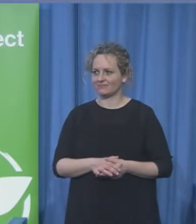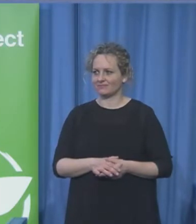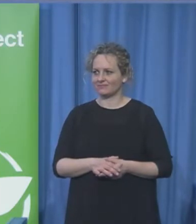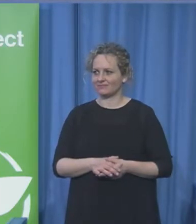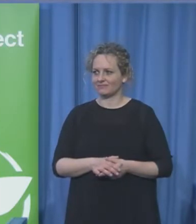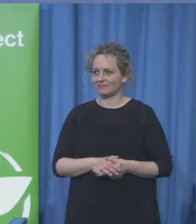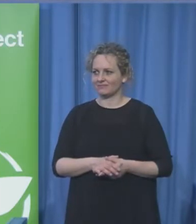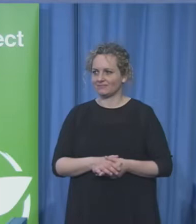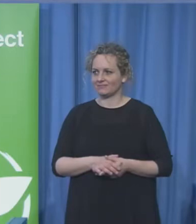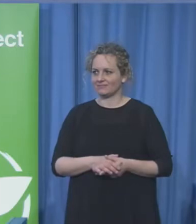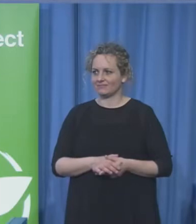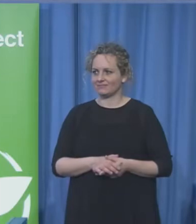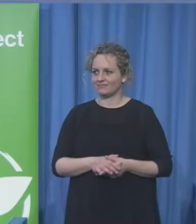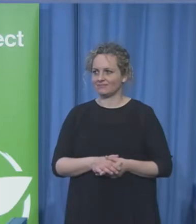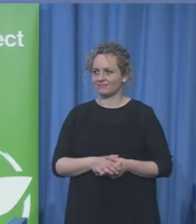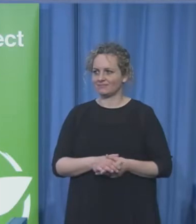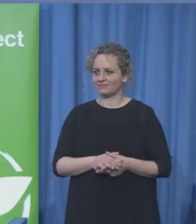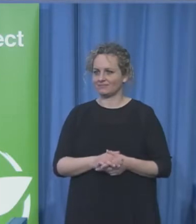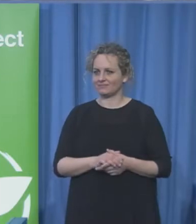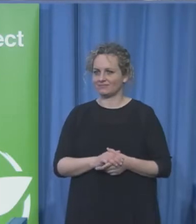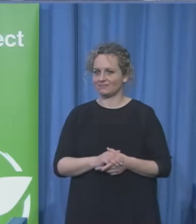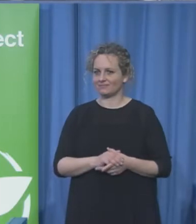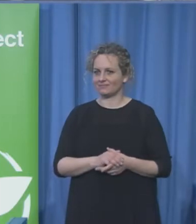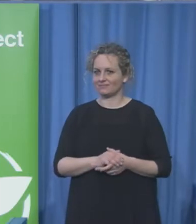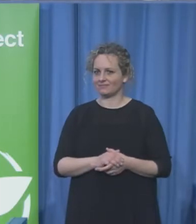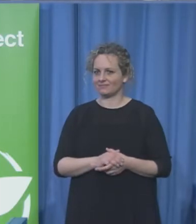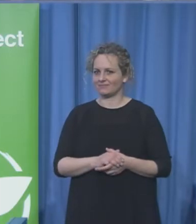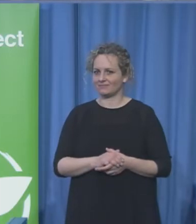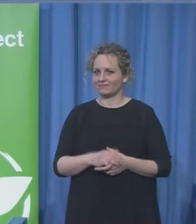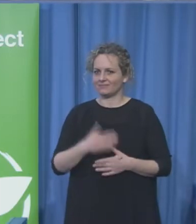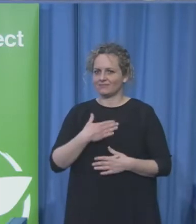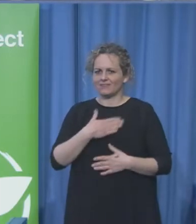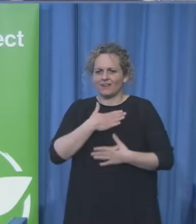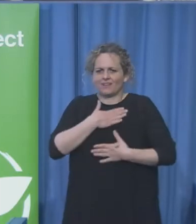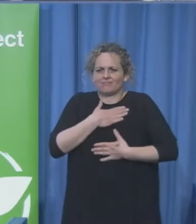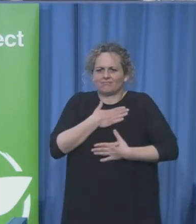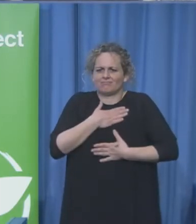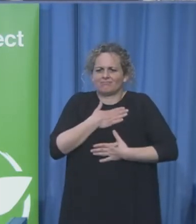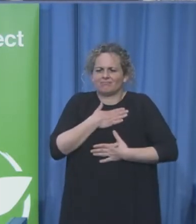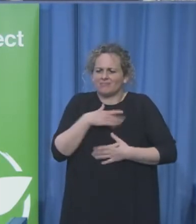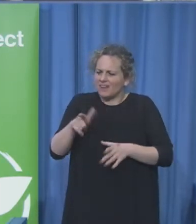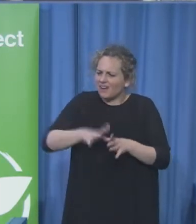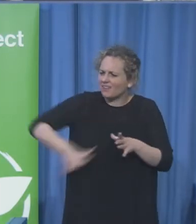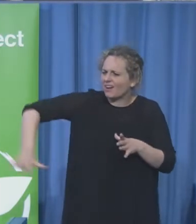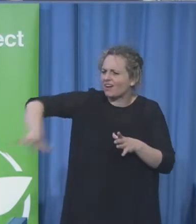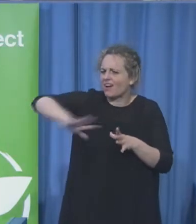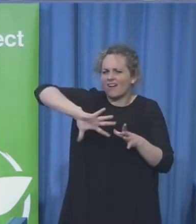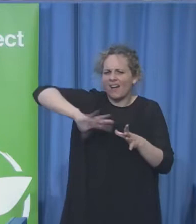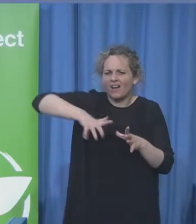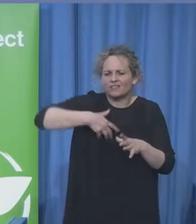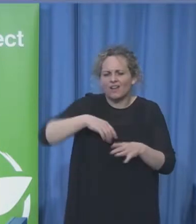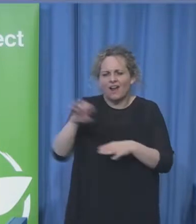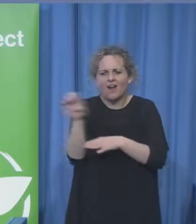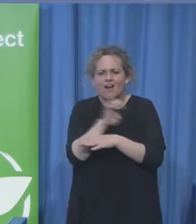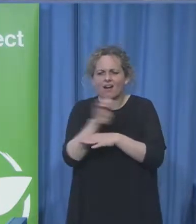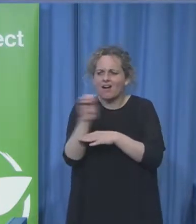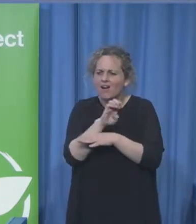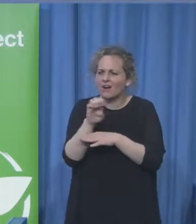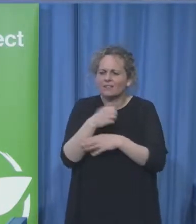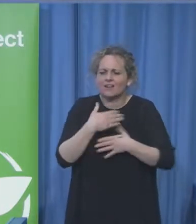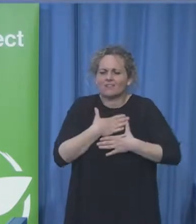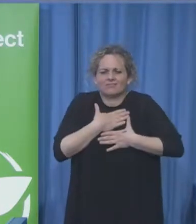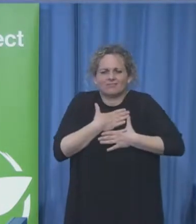Loved it. It's so far Ecuador is on my top favorite places to be so far. The people are